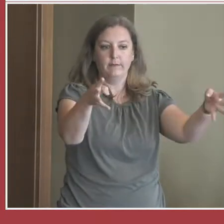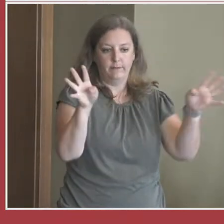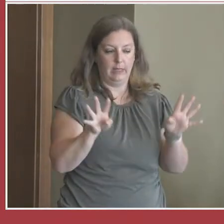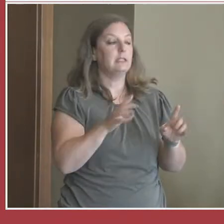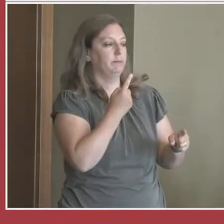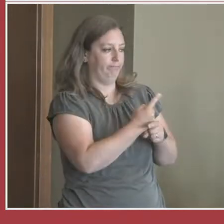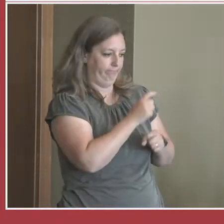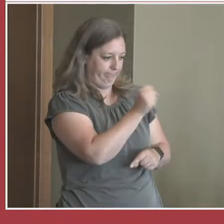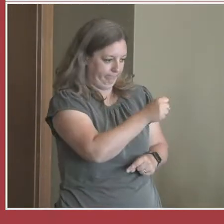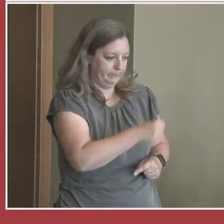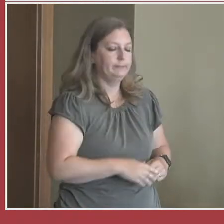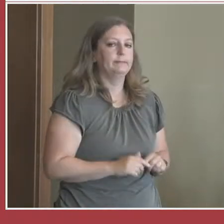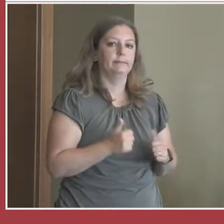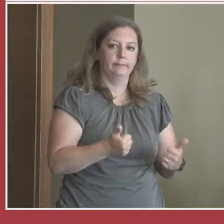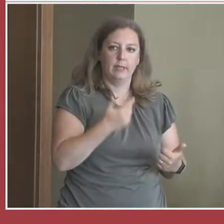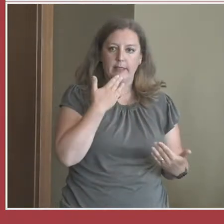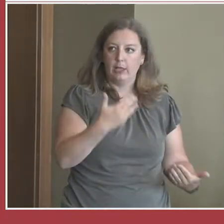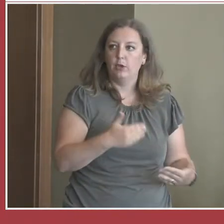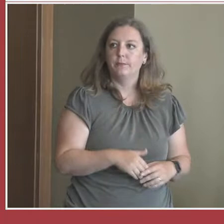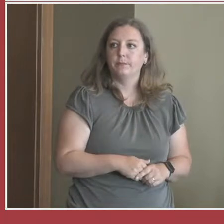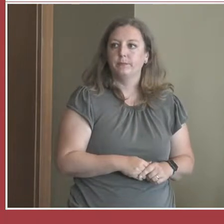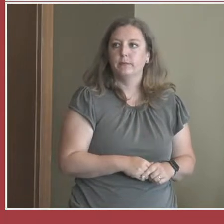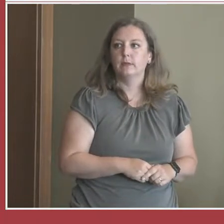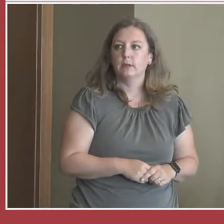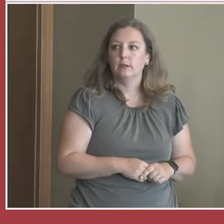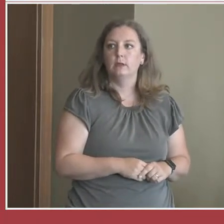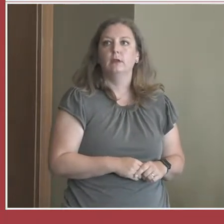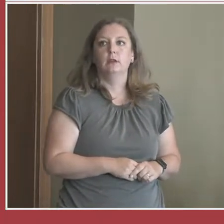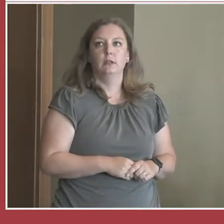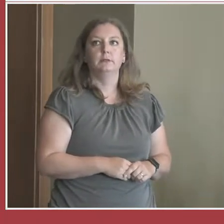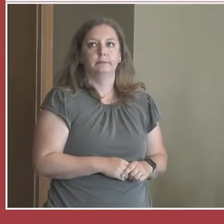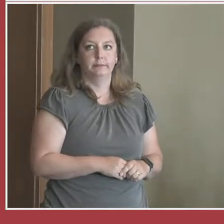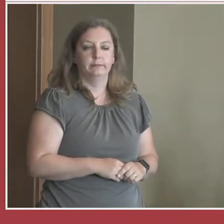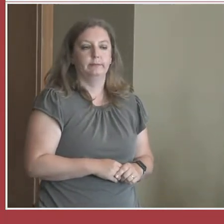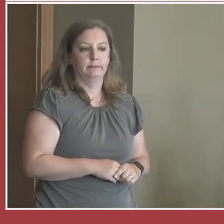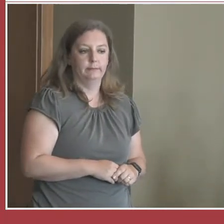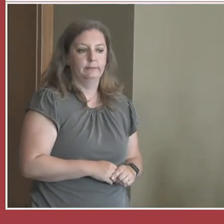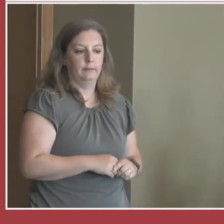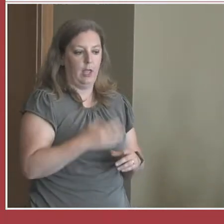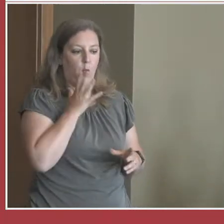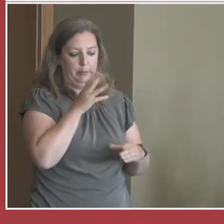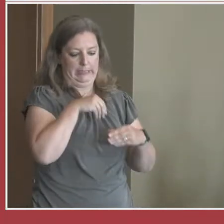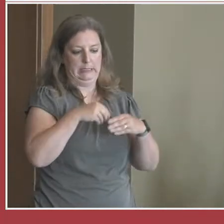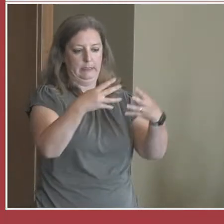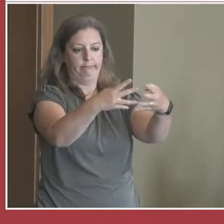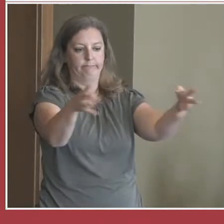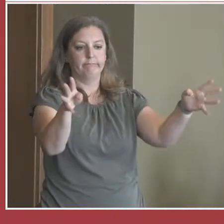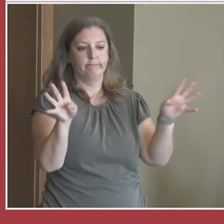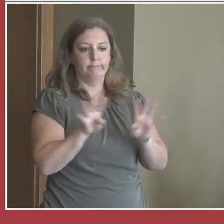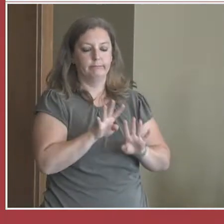That's correct. Yeah. Yes. Awesome. Thank you. Yeah, otherwise they're in the perimeter fencing.